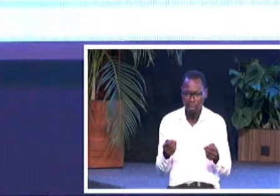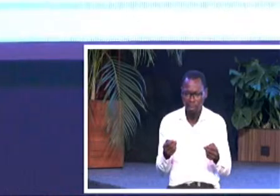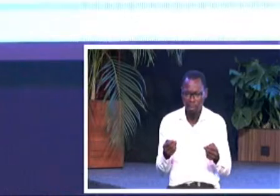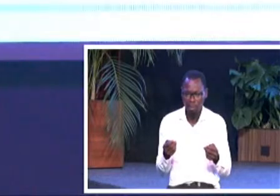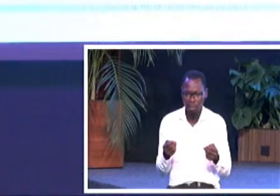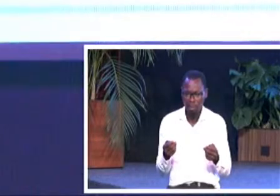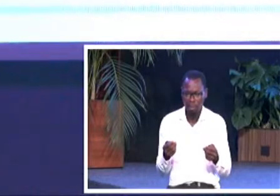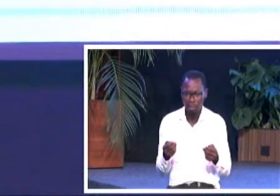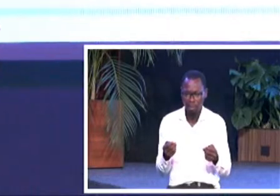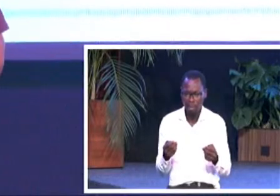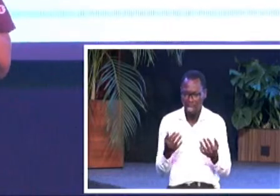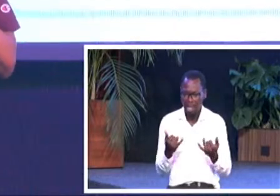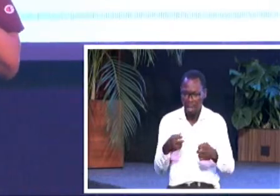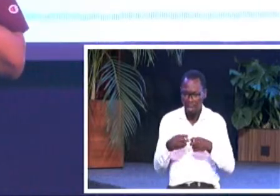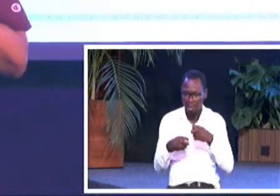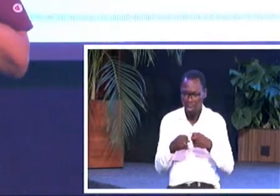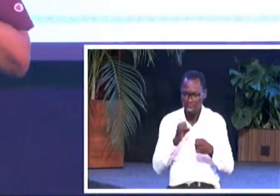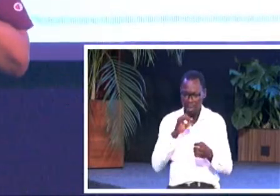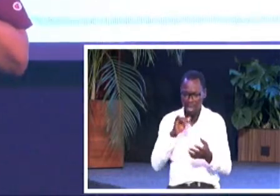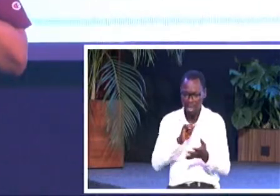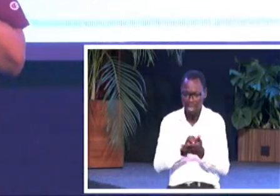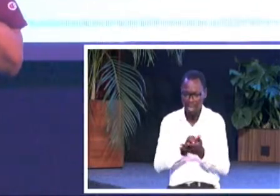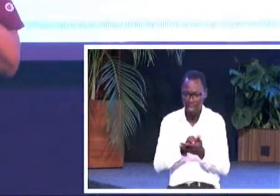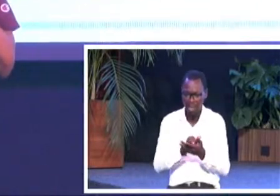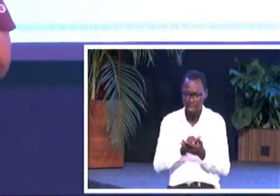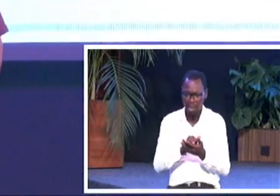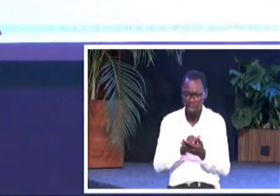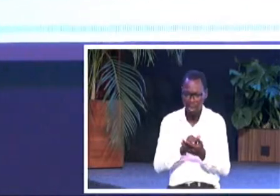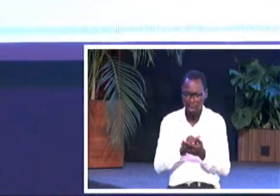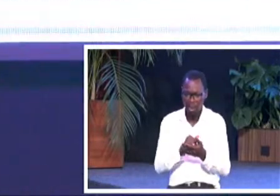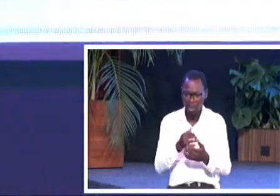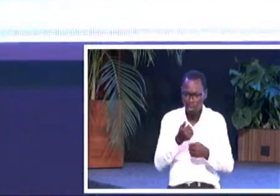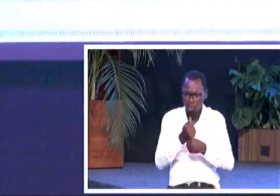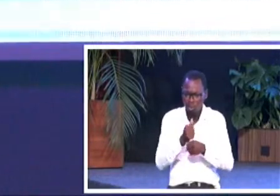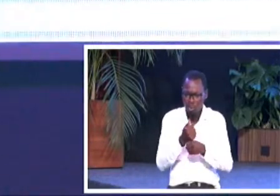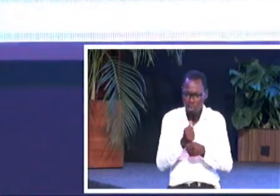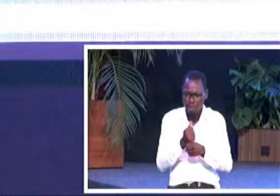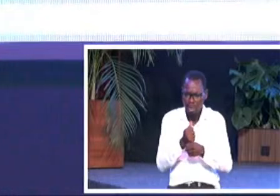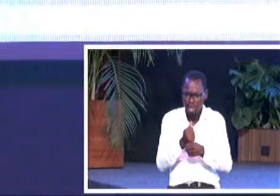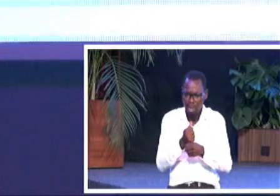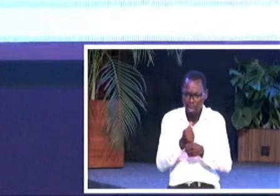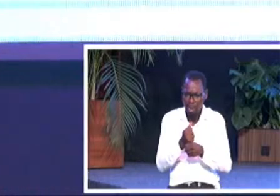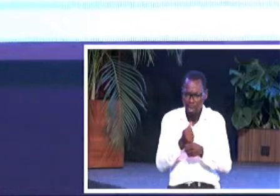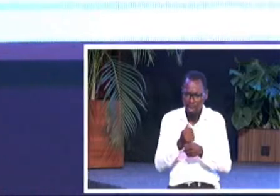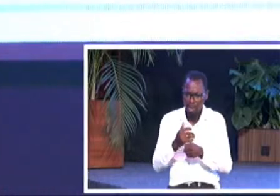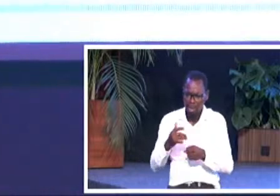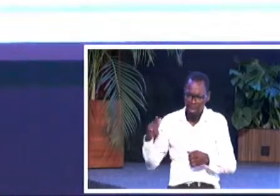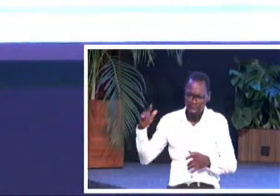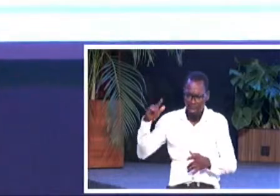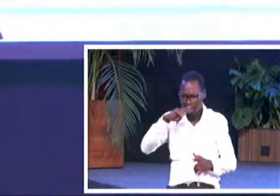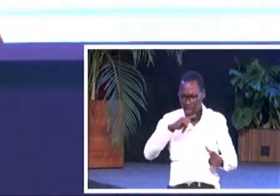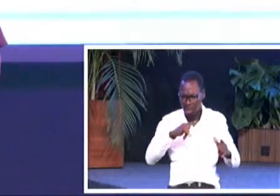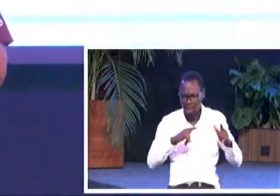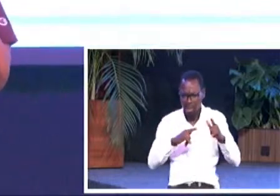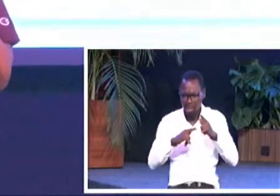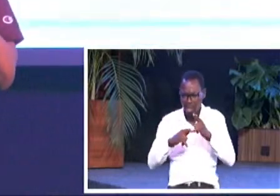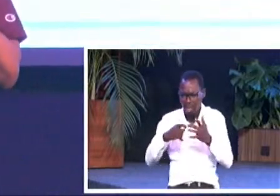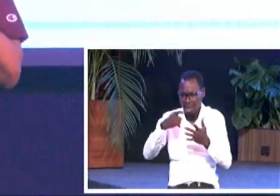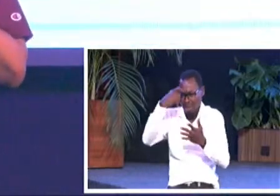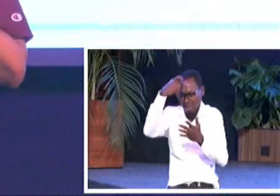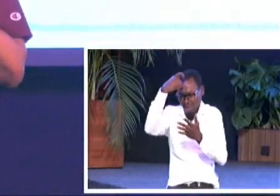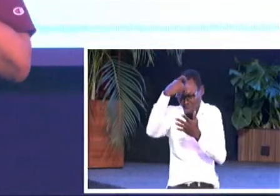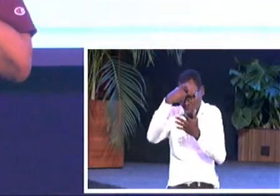And the problem is that this will make those things that are being imported, their prices will